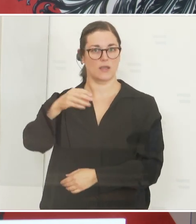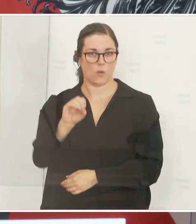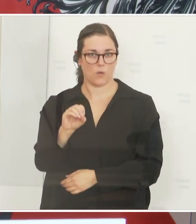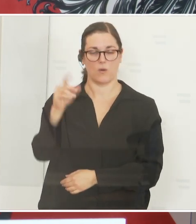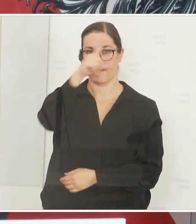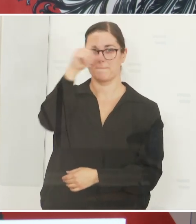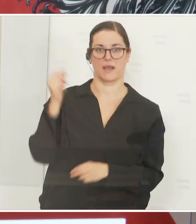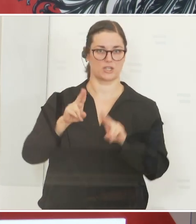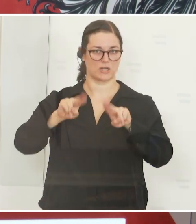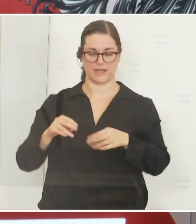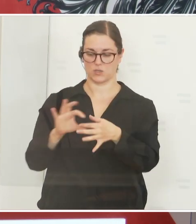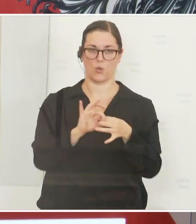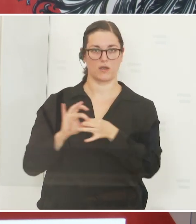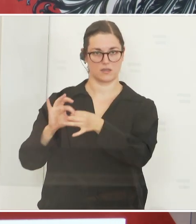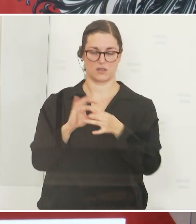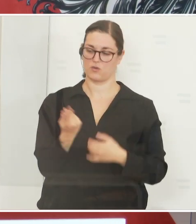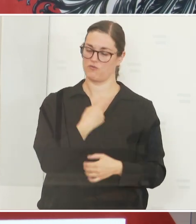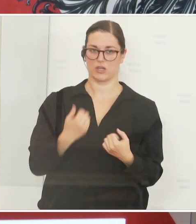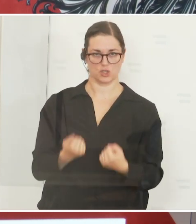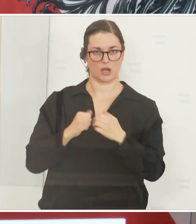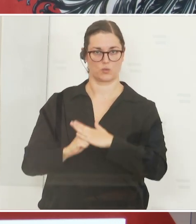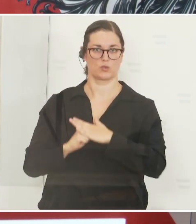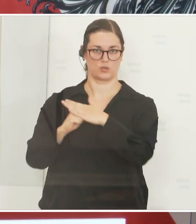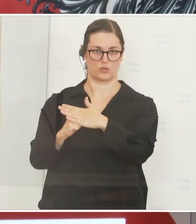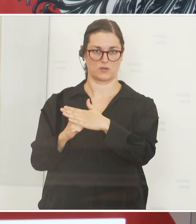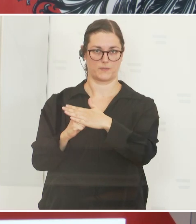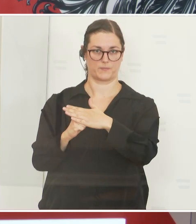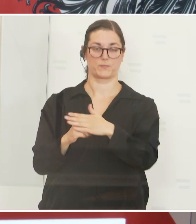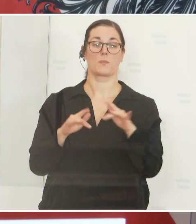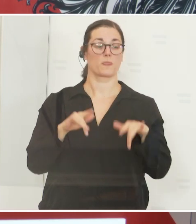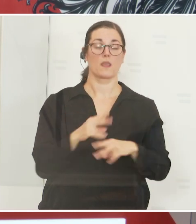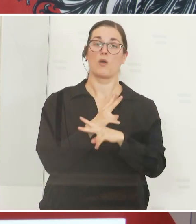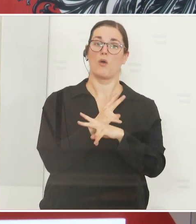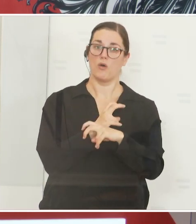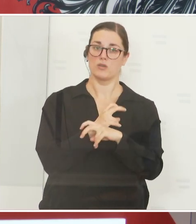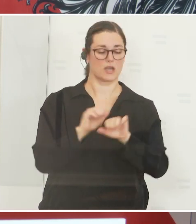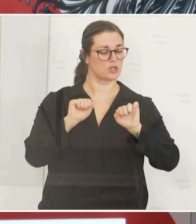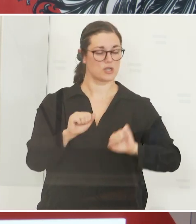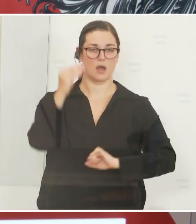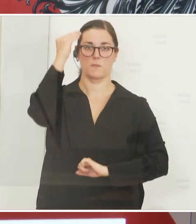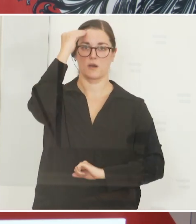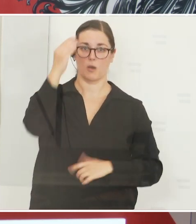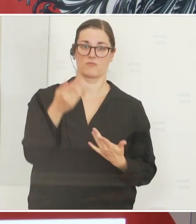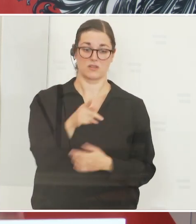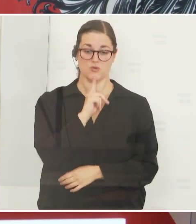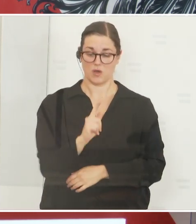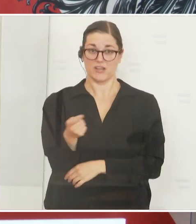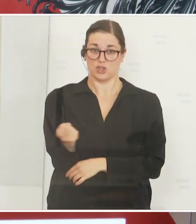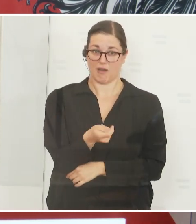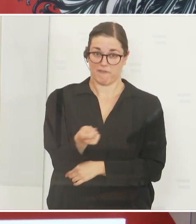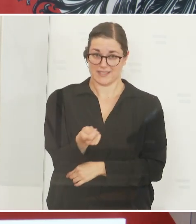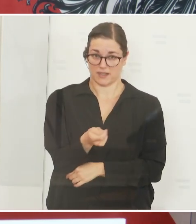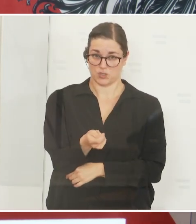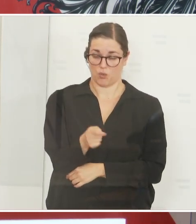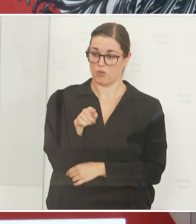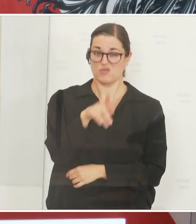Rights Council of the United Nations. But Austria always believed that sanctions cannot be the only